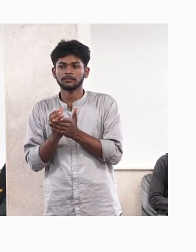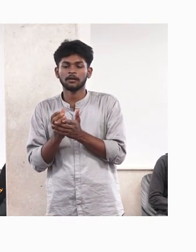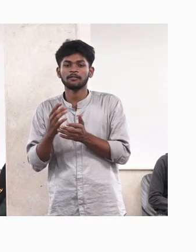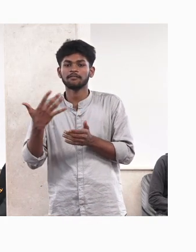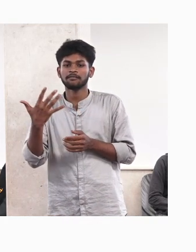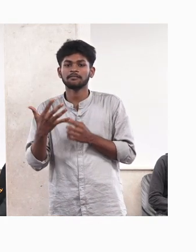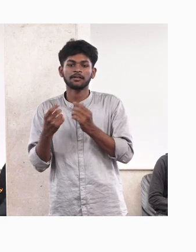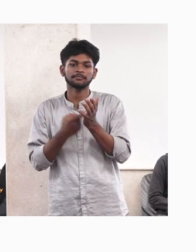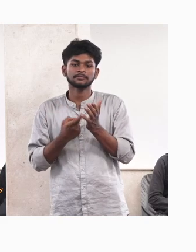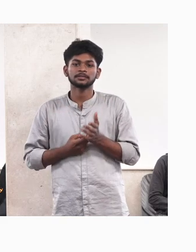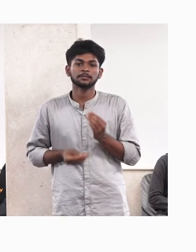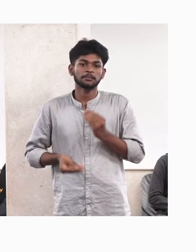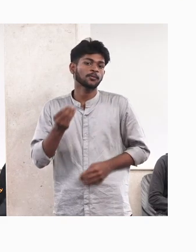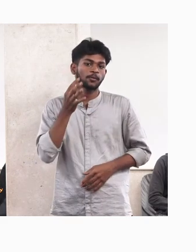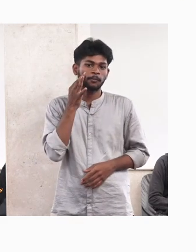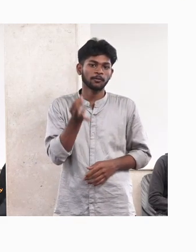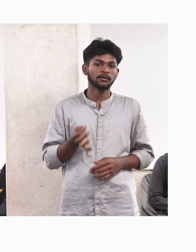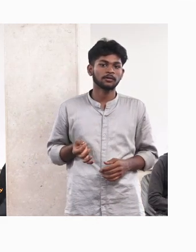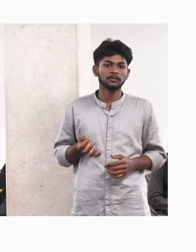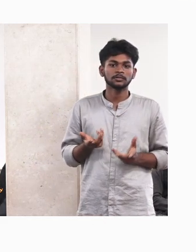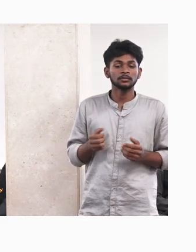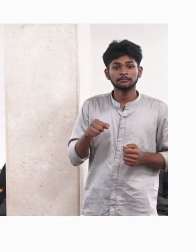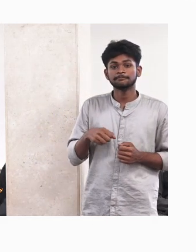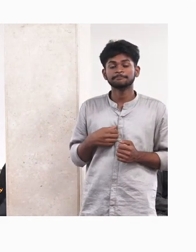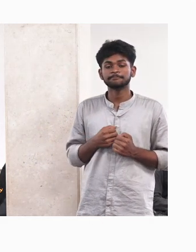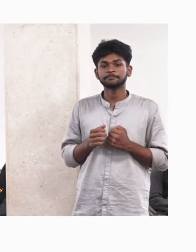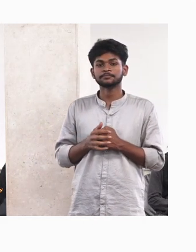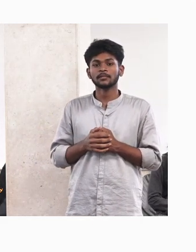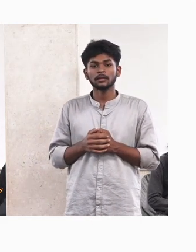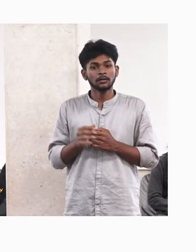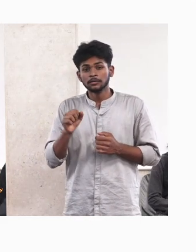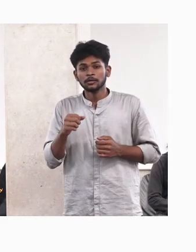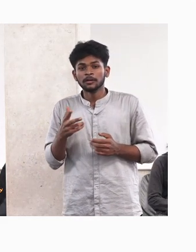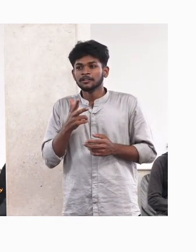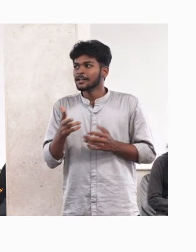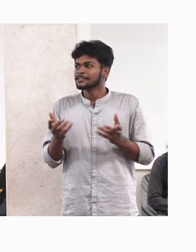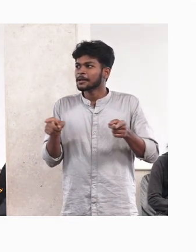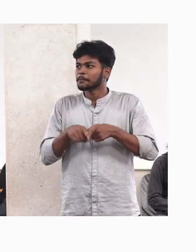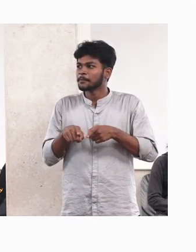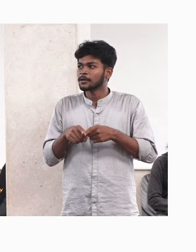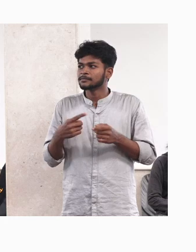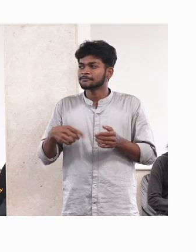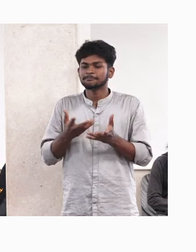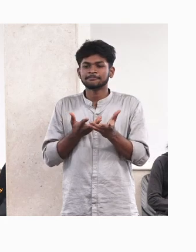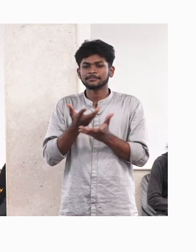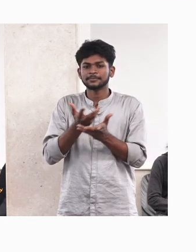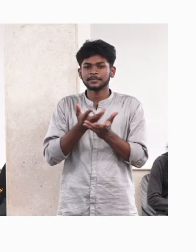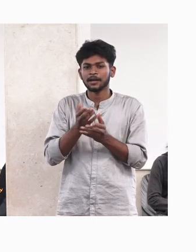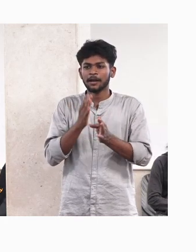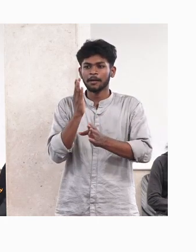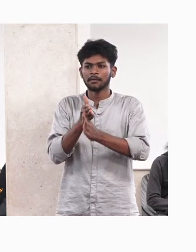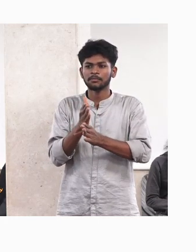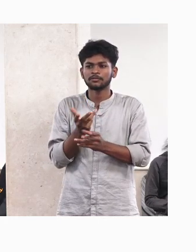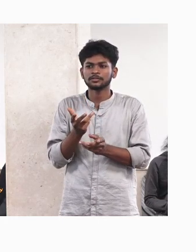principles are really very important. As we said, it's a democratic approach, because say I